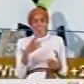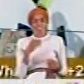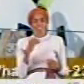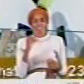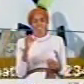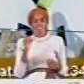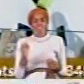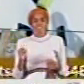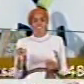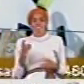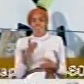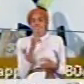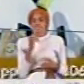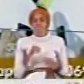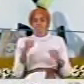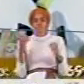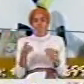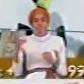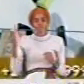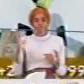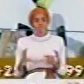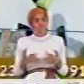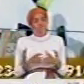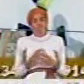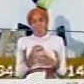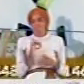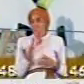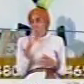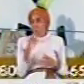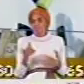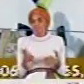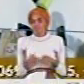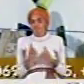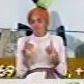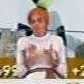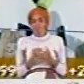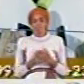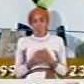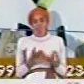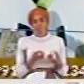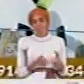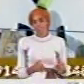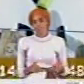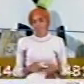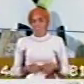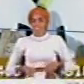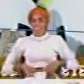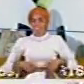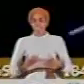wonders. Look at the supernatural as we take you to Ejigbo, Lagos, live.